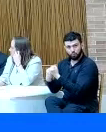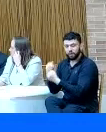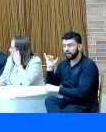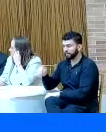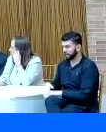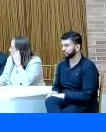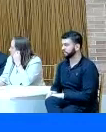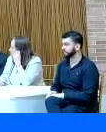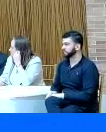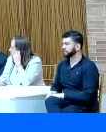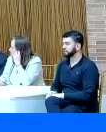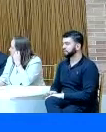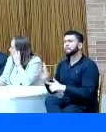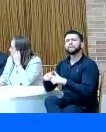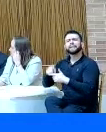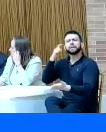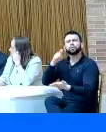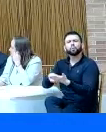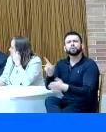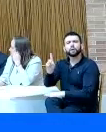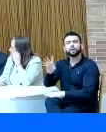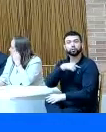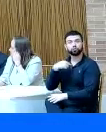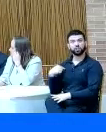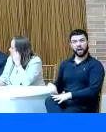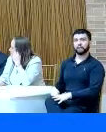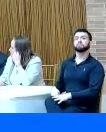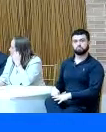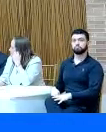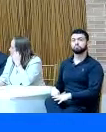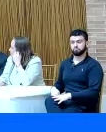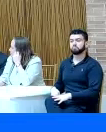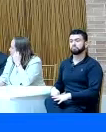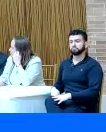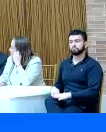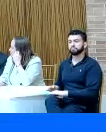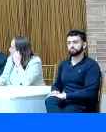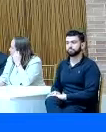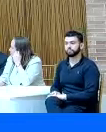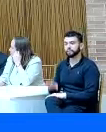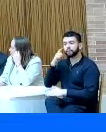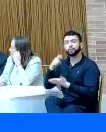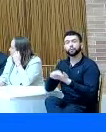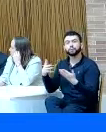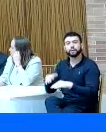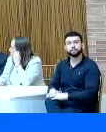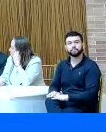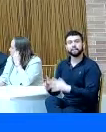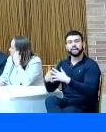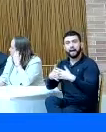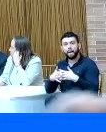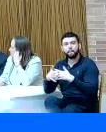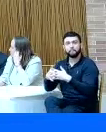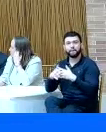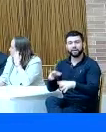this was that he noticed that in China of all places enclaves of American missionaries and European